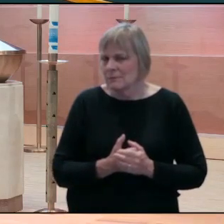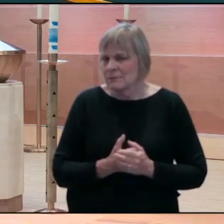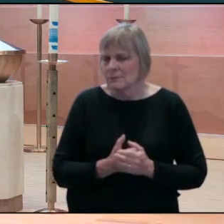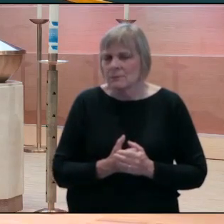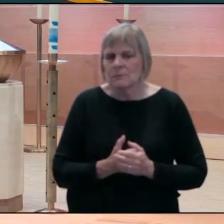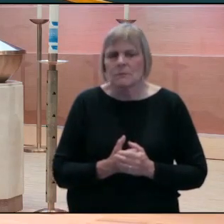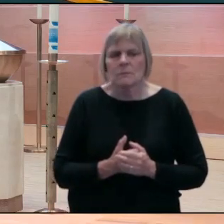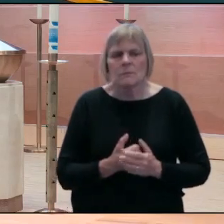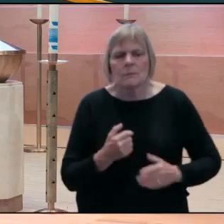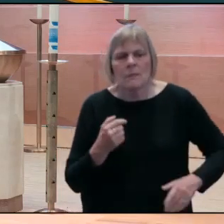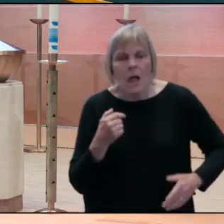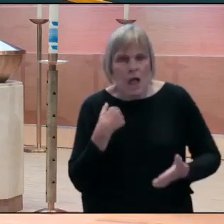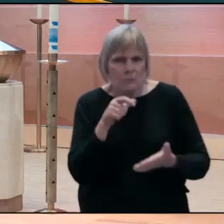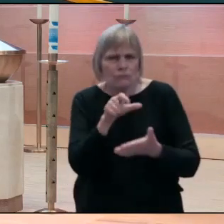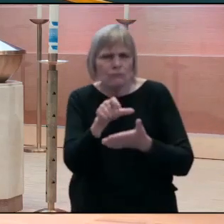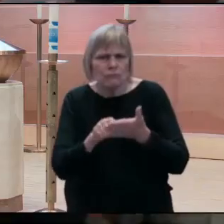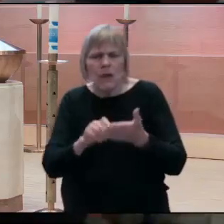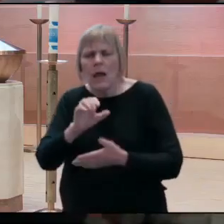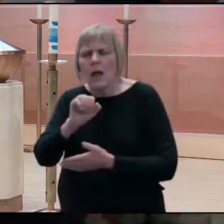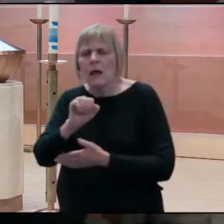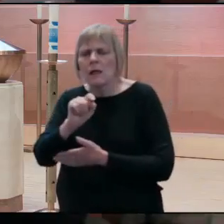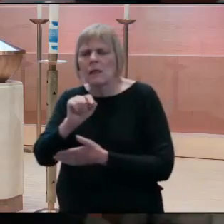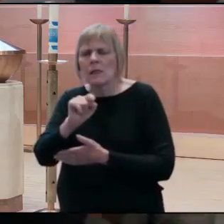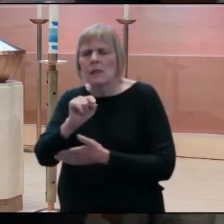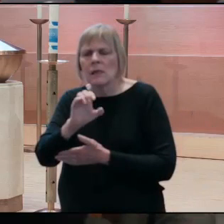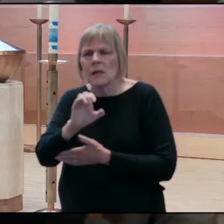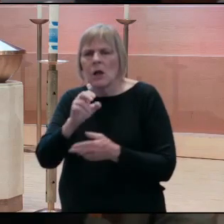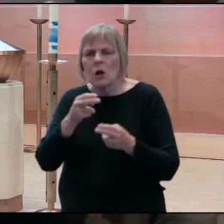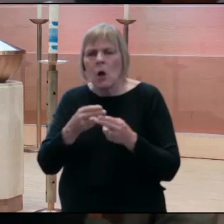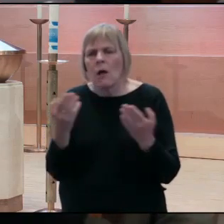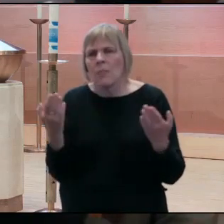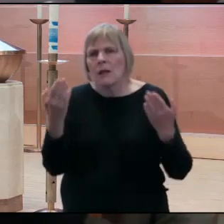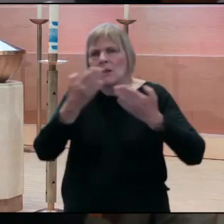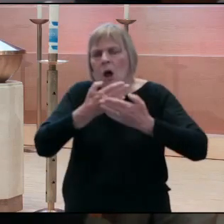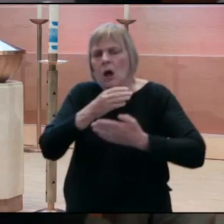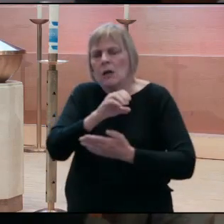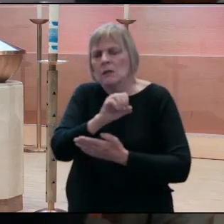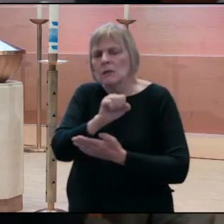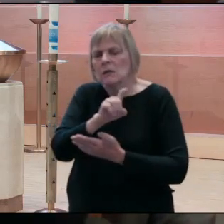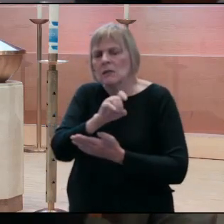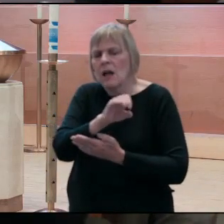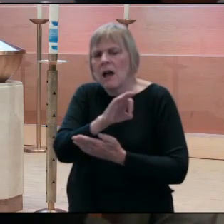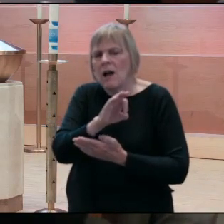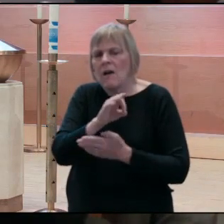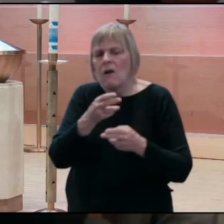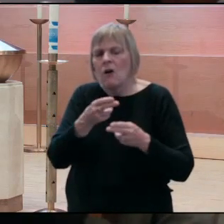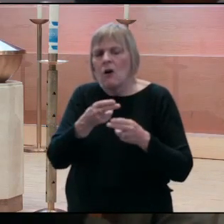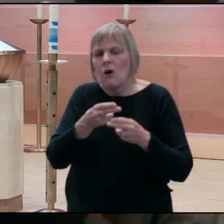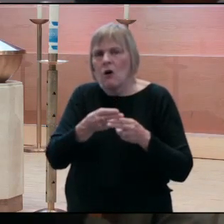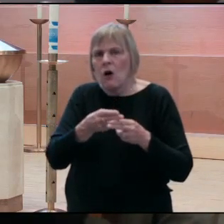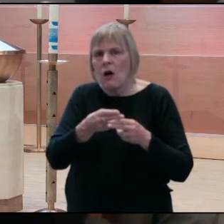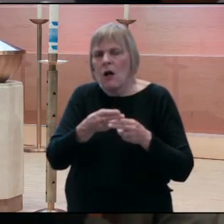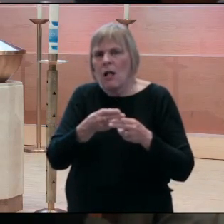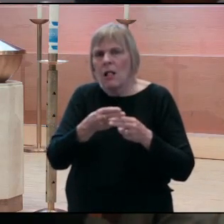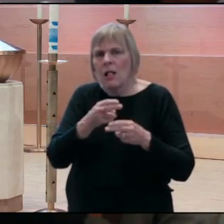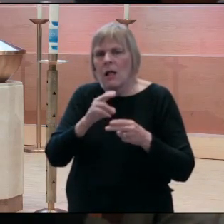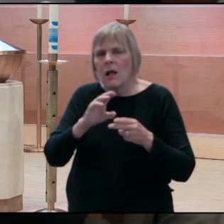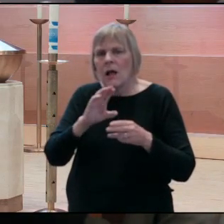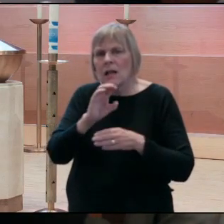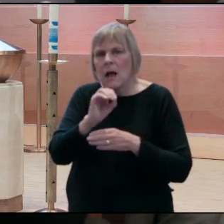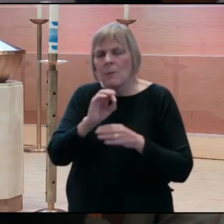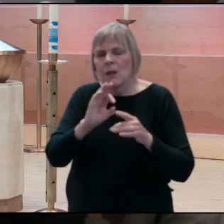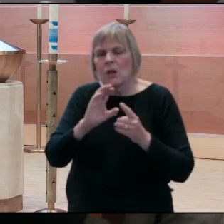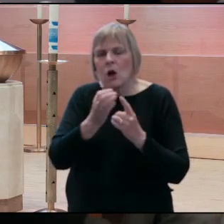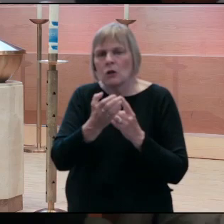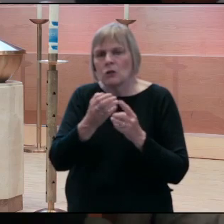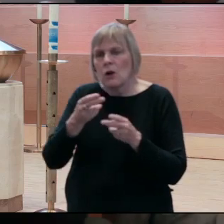culture. And I found this article in The Atlantic called "The Dark Side of Calling Your Company Culture Family." And